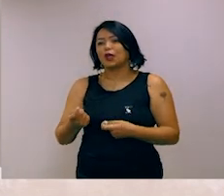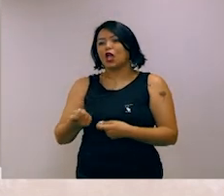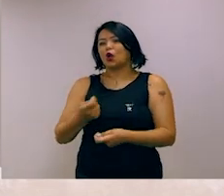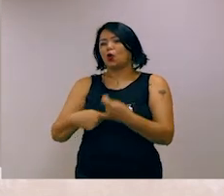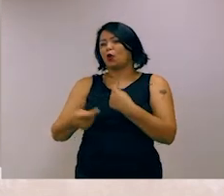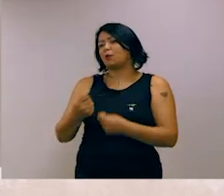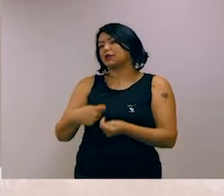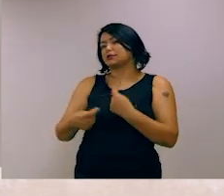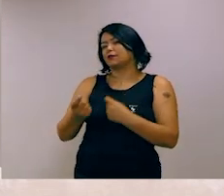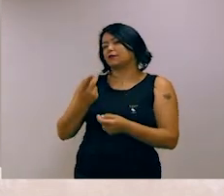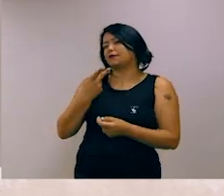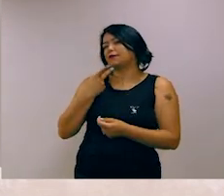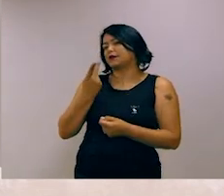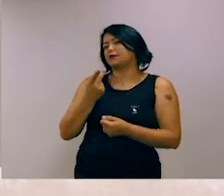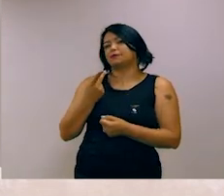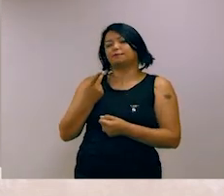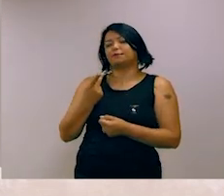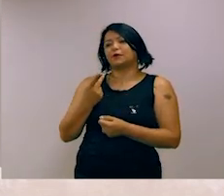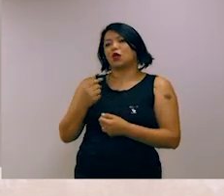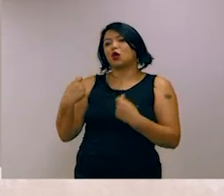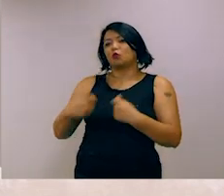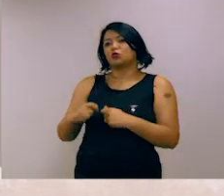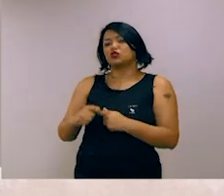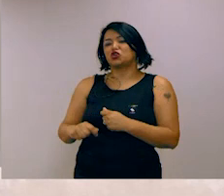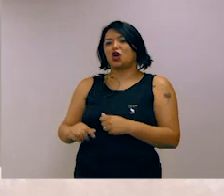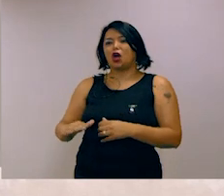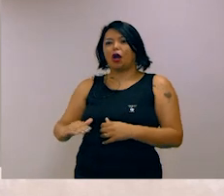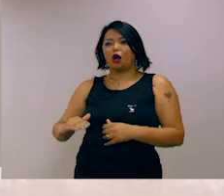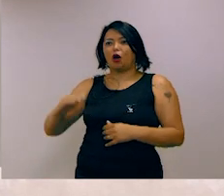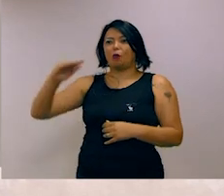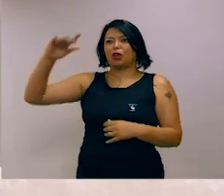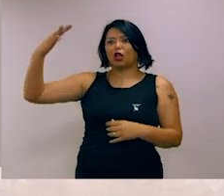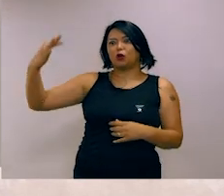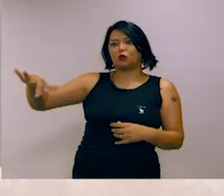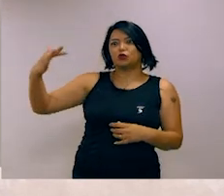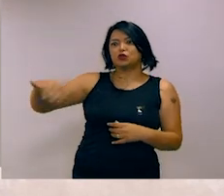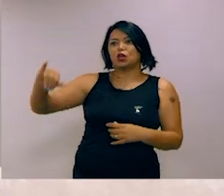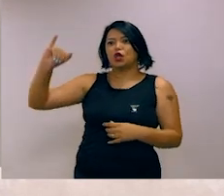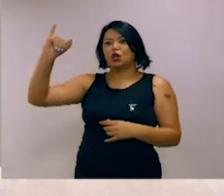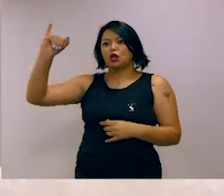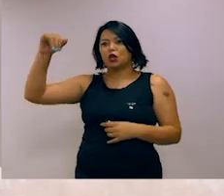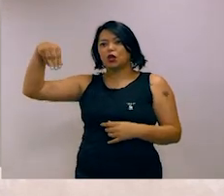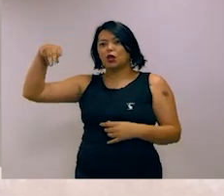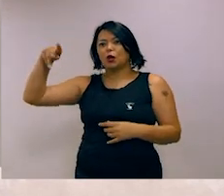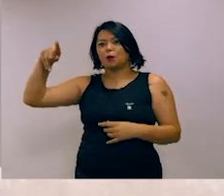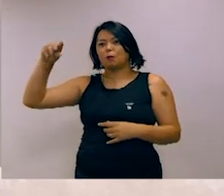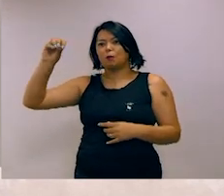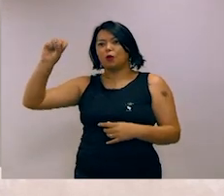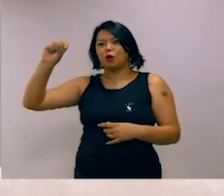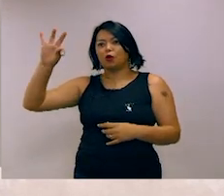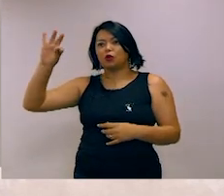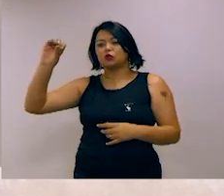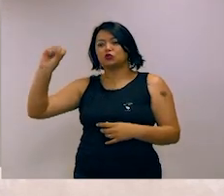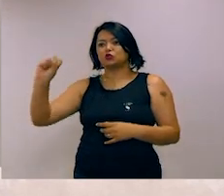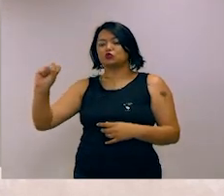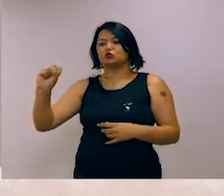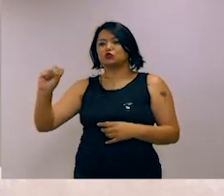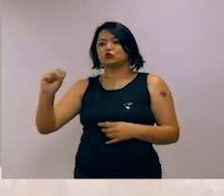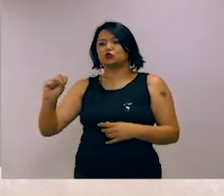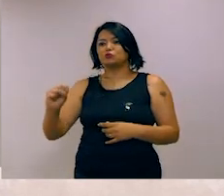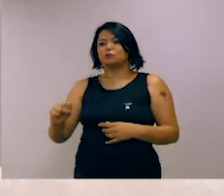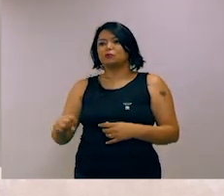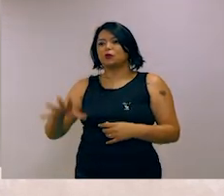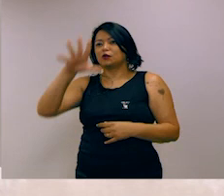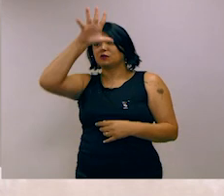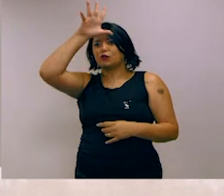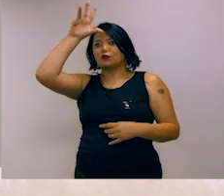drinks, tax soda drinks, and by that also increase the friction and hopefully decrease